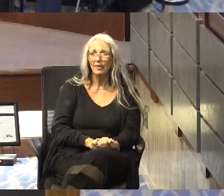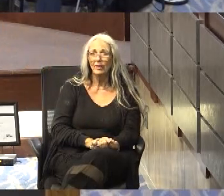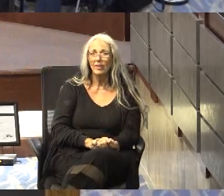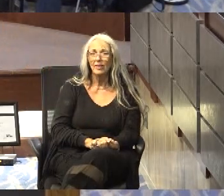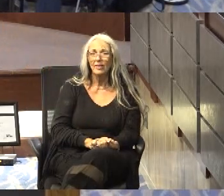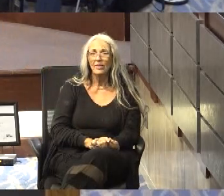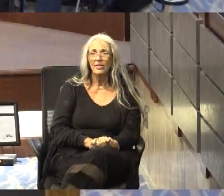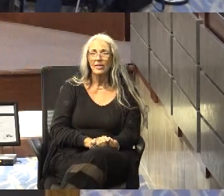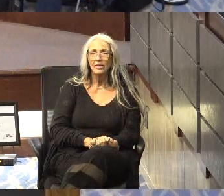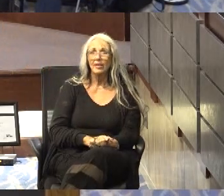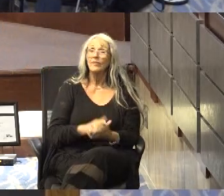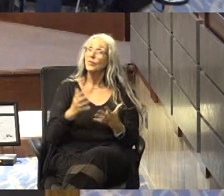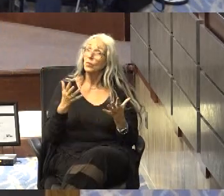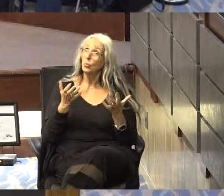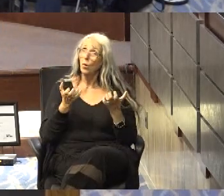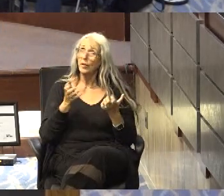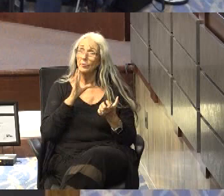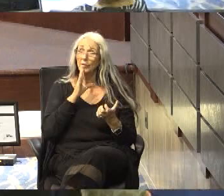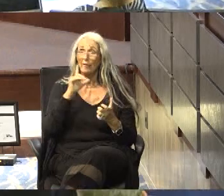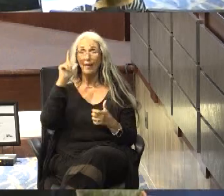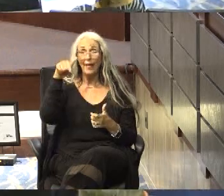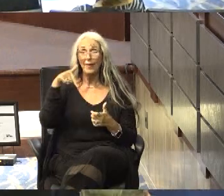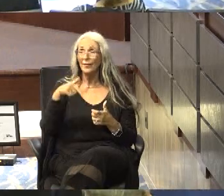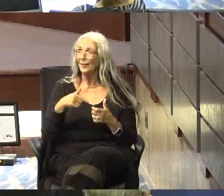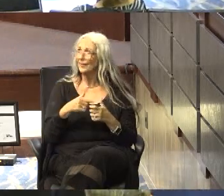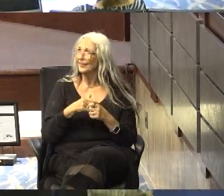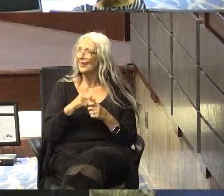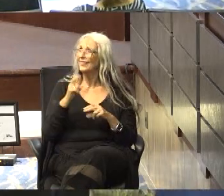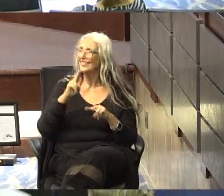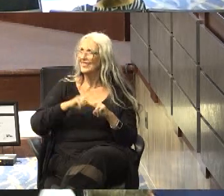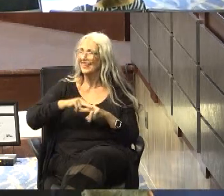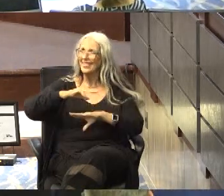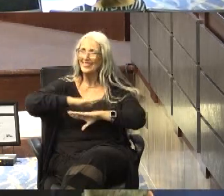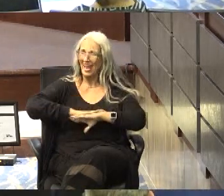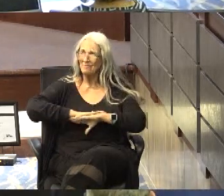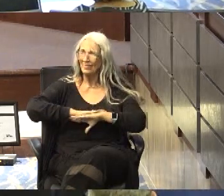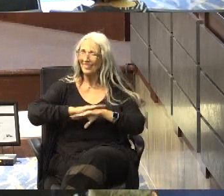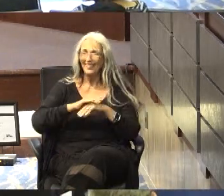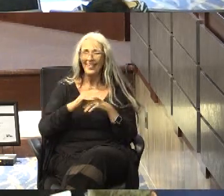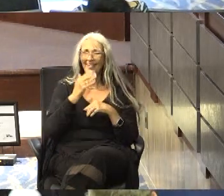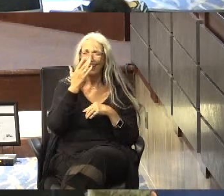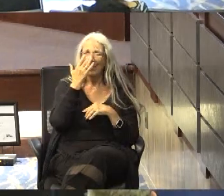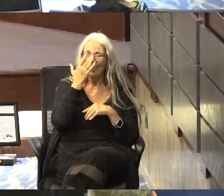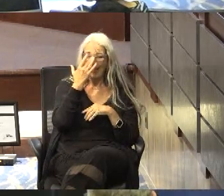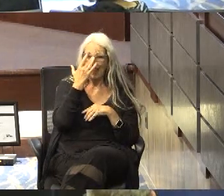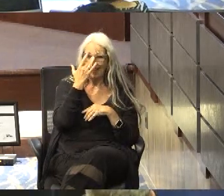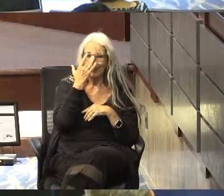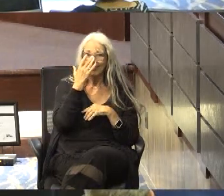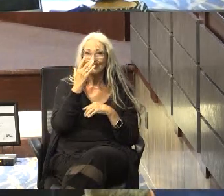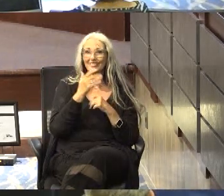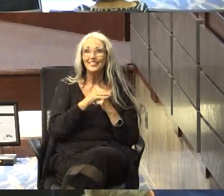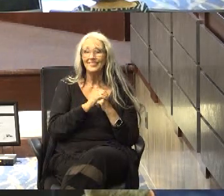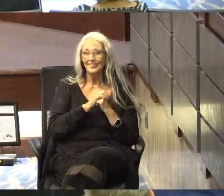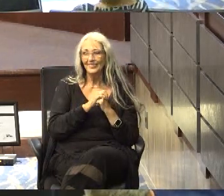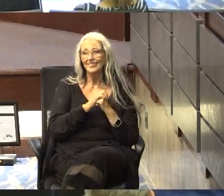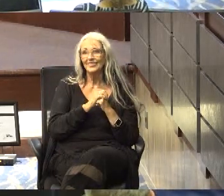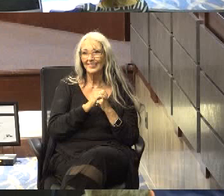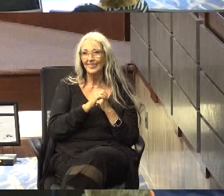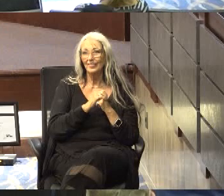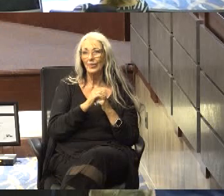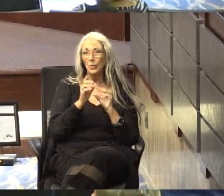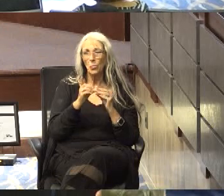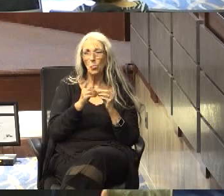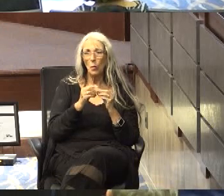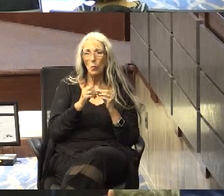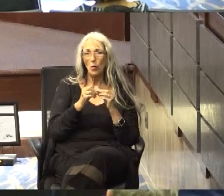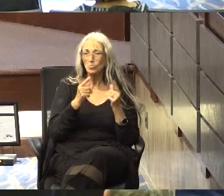Yeah, if you want him to give a speech later, he is going to be sitting at the table here in a minute. I think now. Yeah. So you got one more